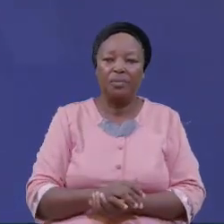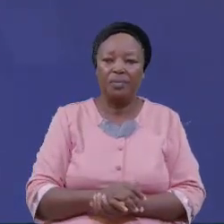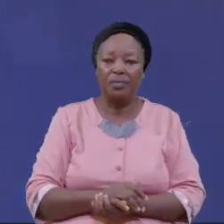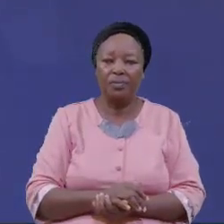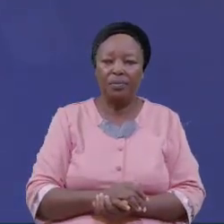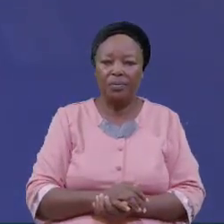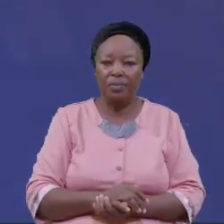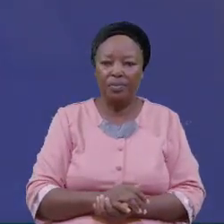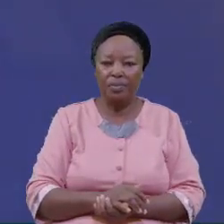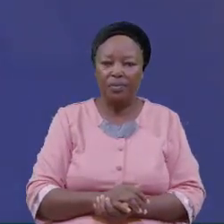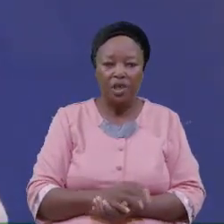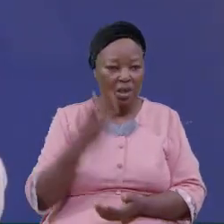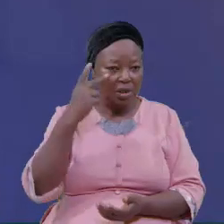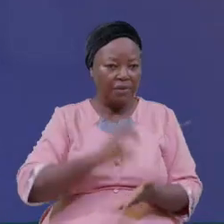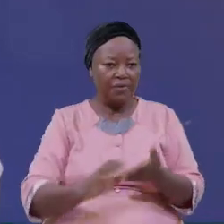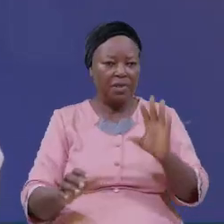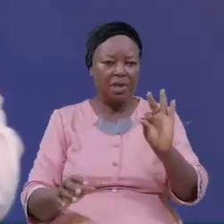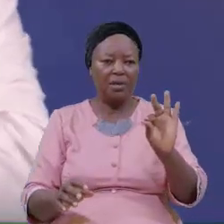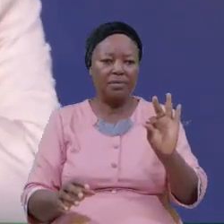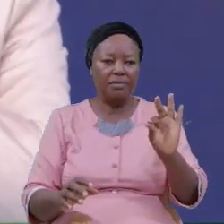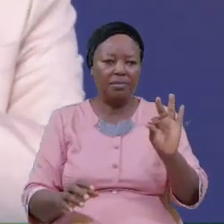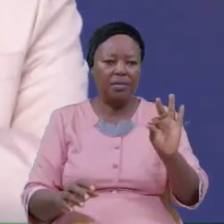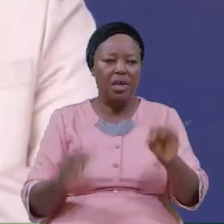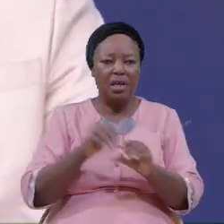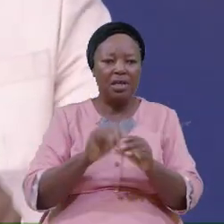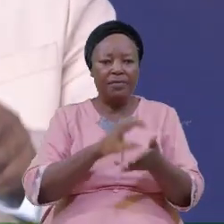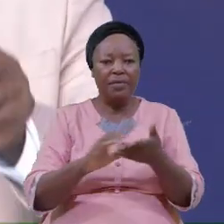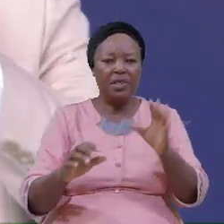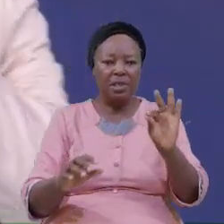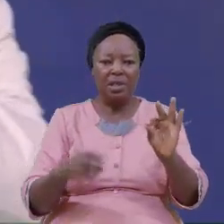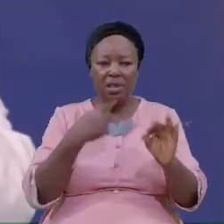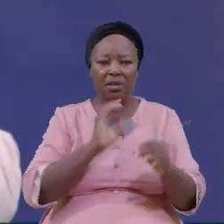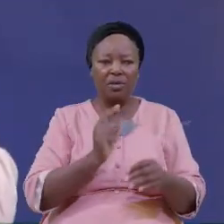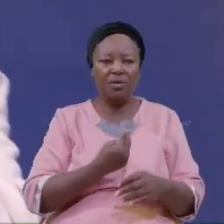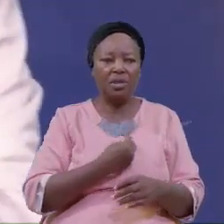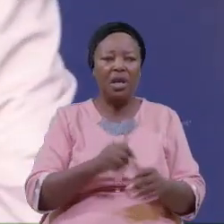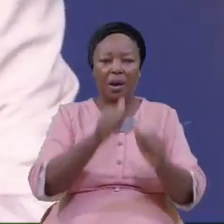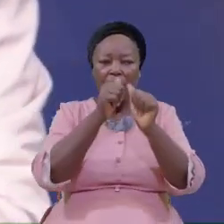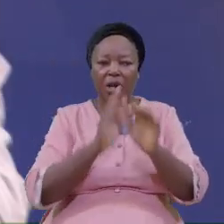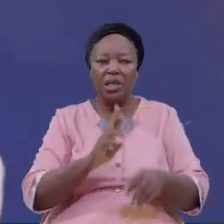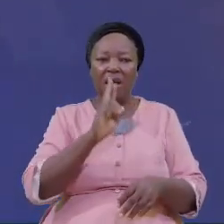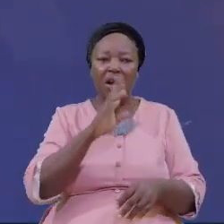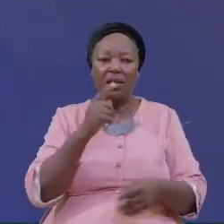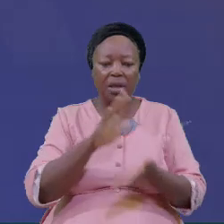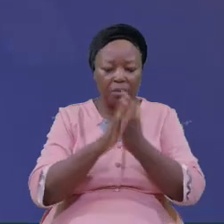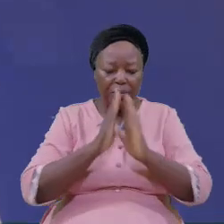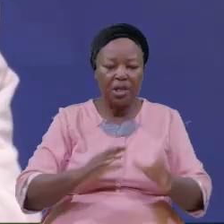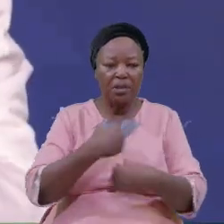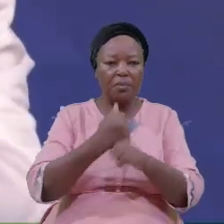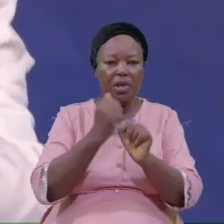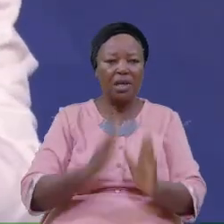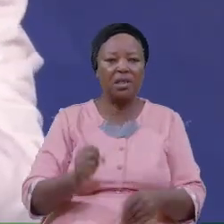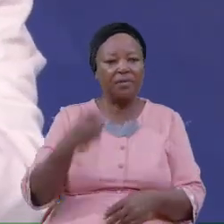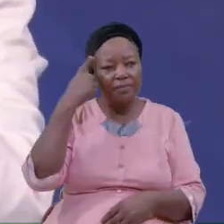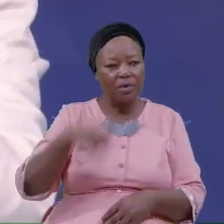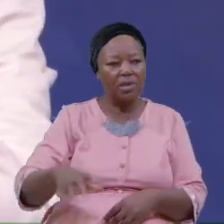Look at verse 9. In verse 9, blessed are the peacemakers, for they